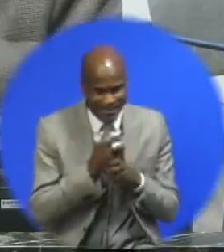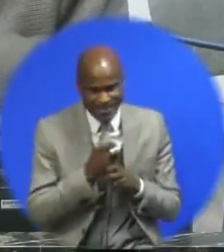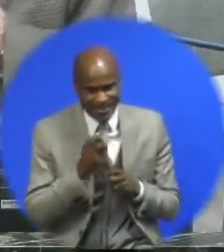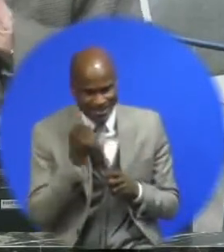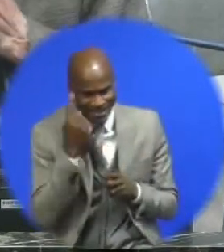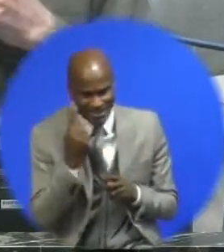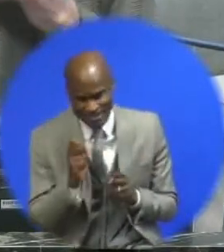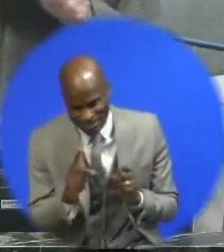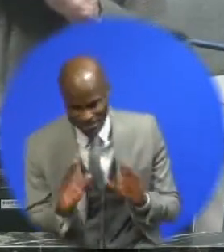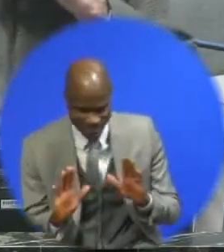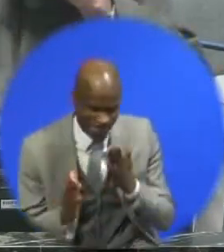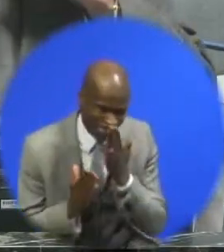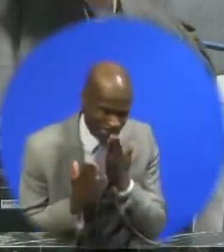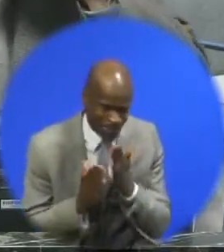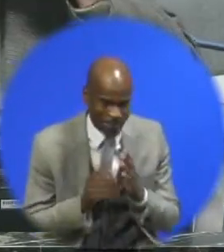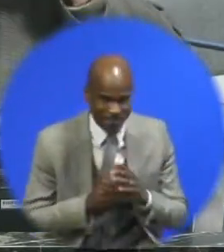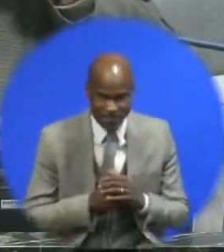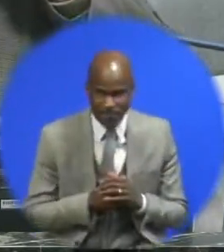me. Thank you.